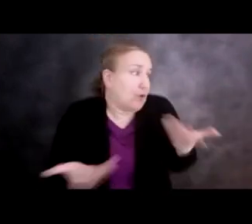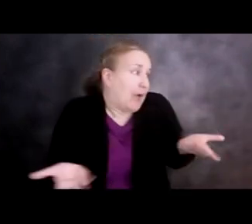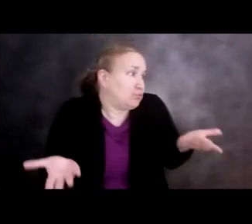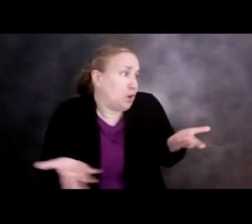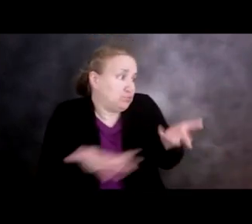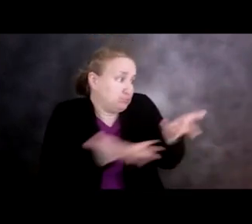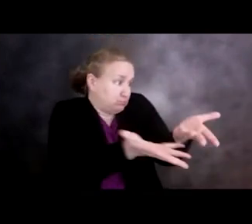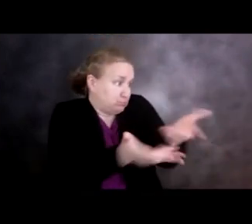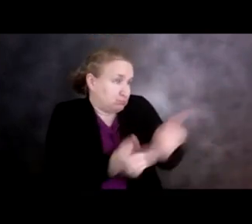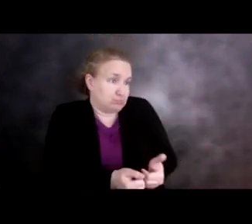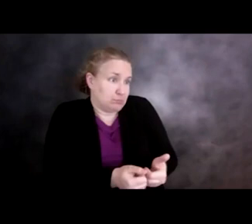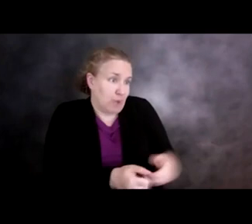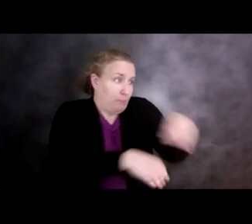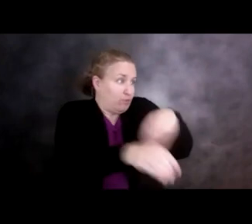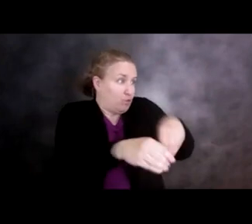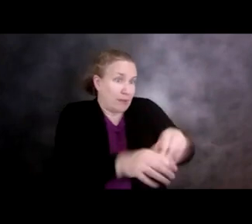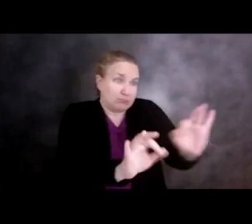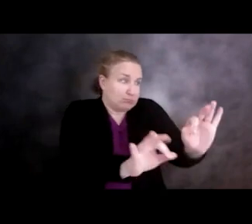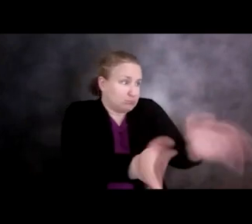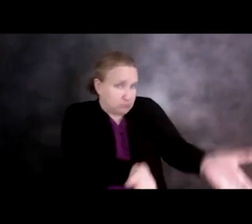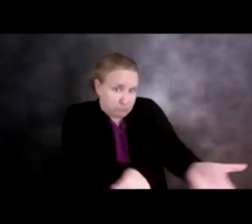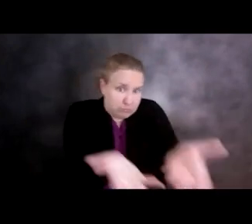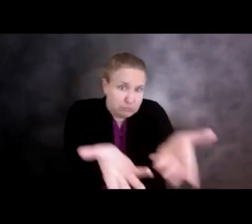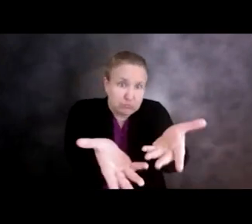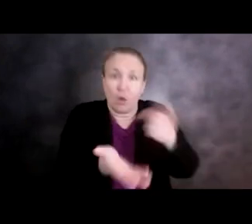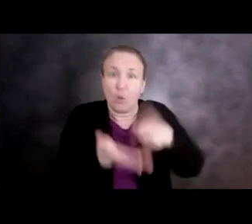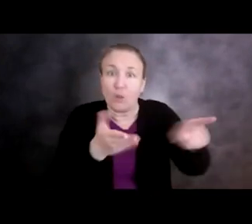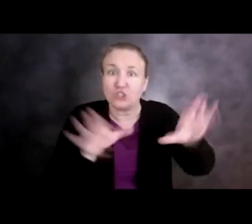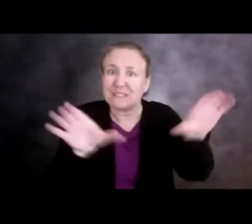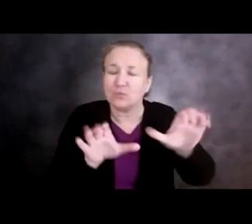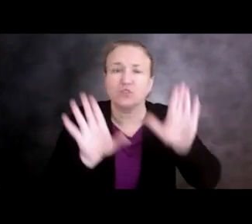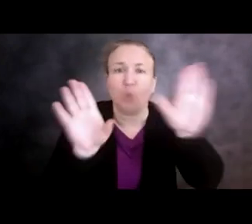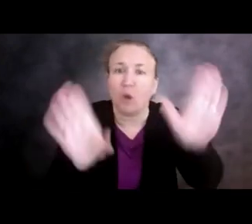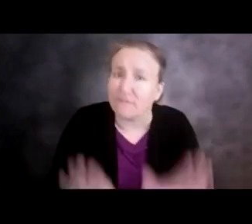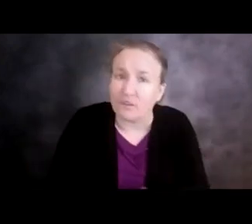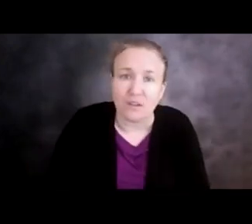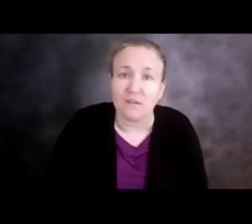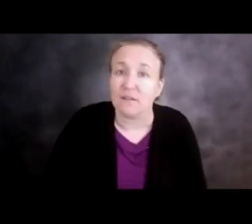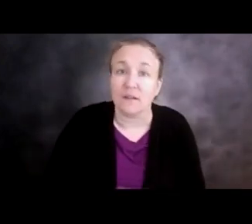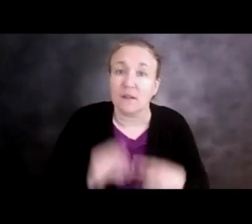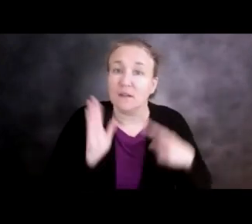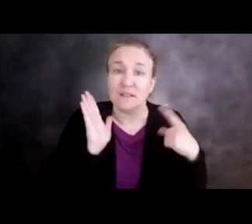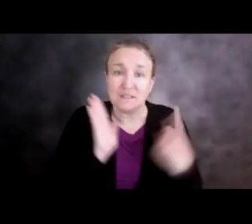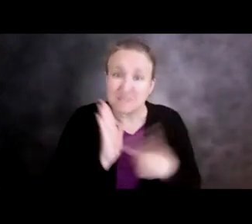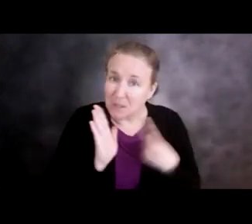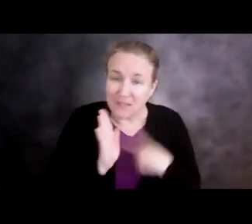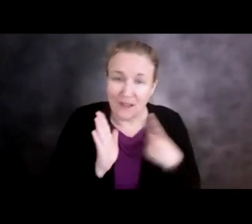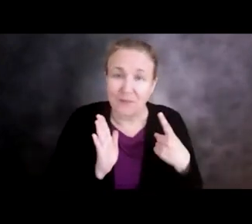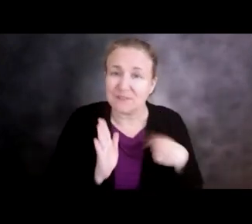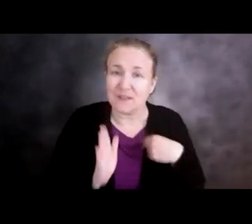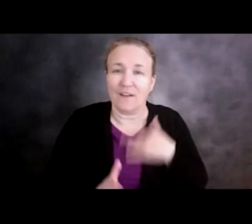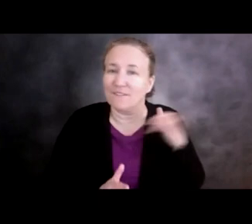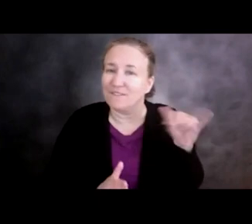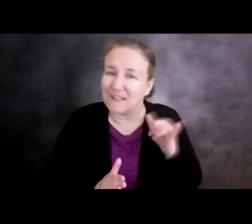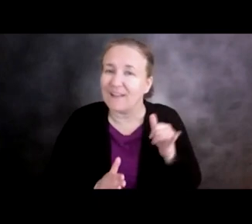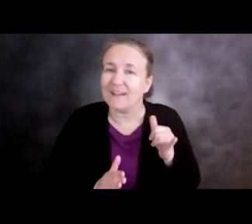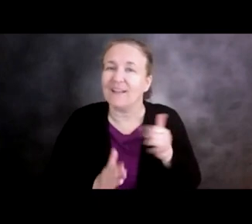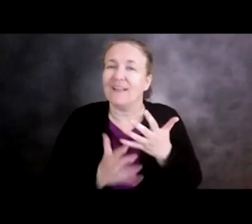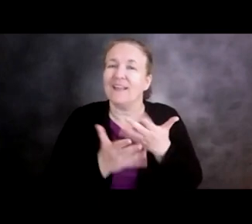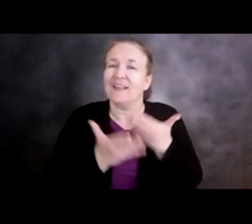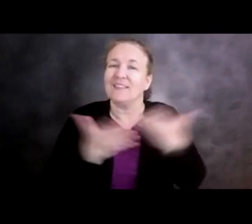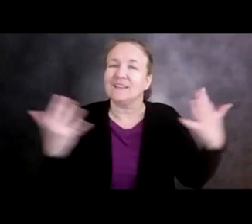you know, move around. That's great. And what she did was wonderful. Sometimes I feel like things come